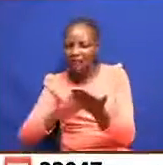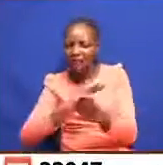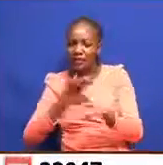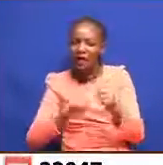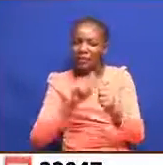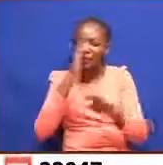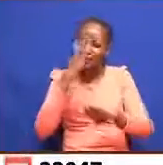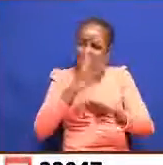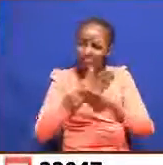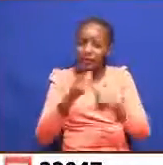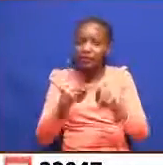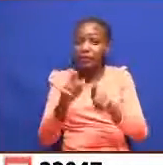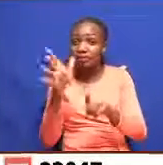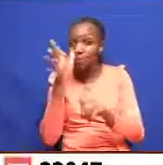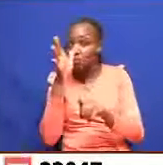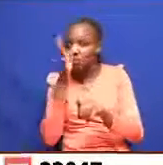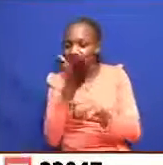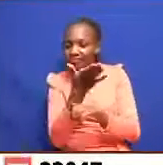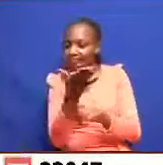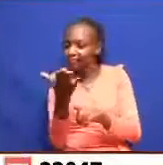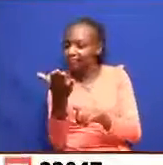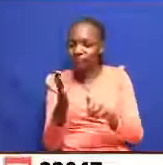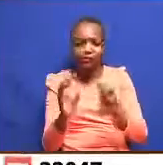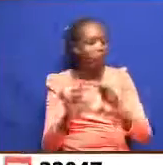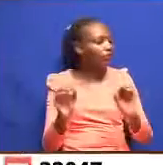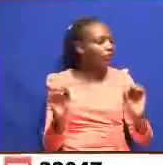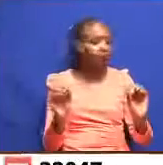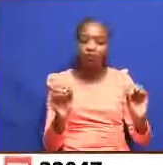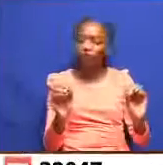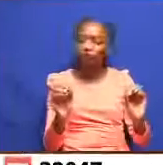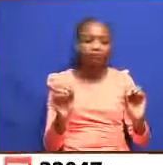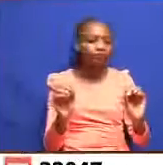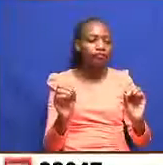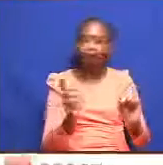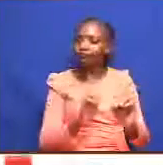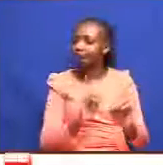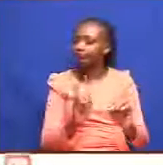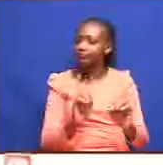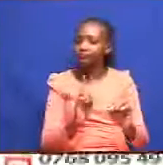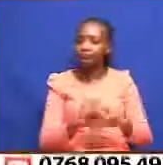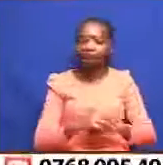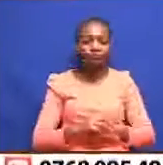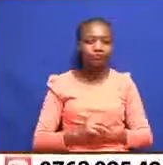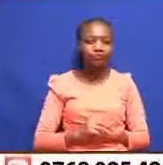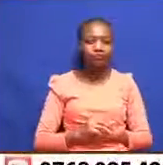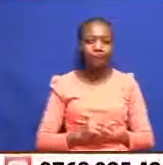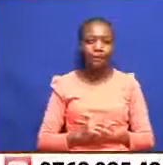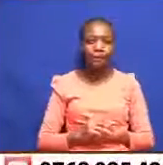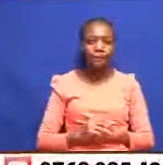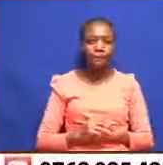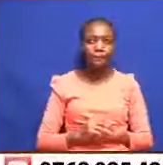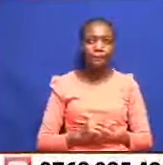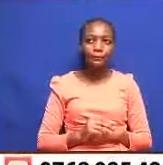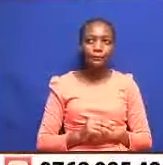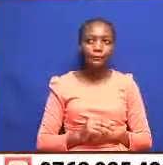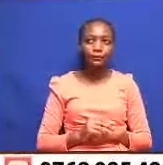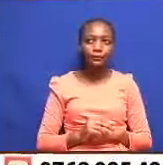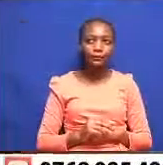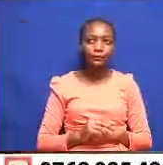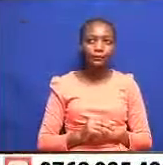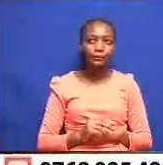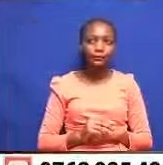falsities, innuendos, rumors, hearsay, conjecture, and certainly not